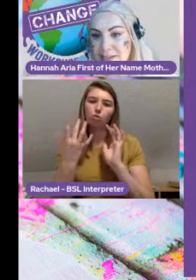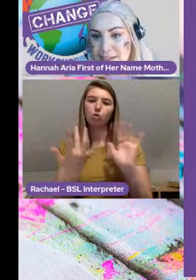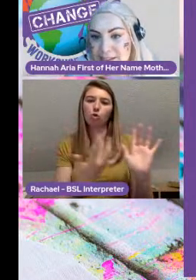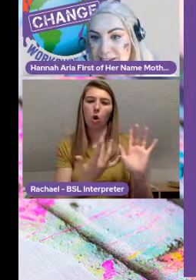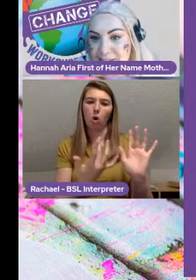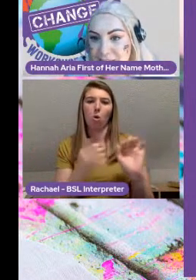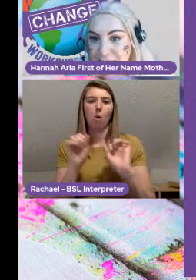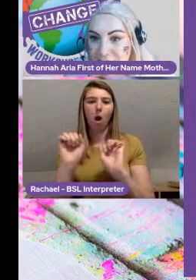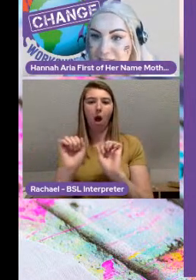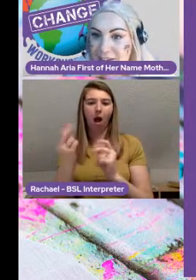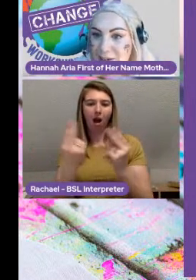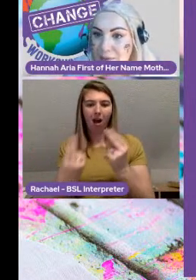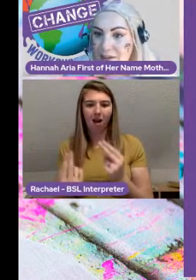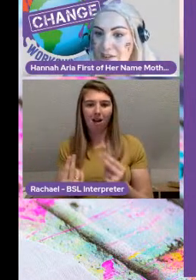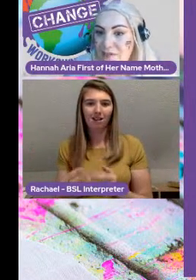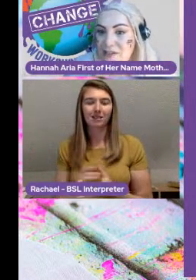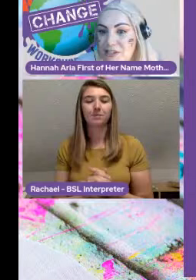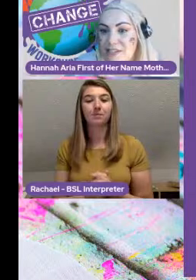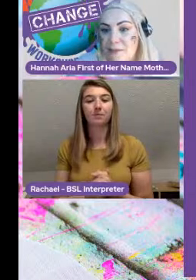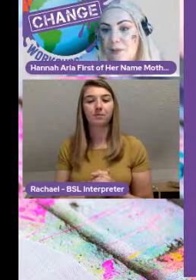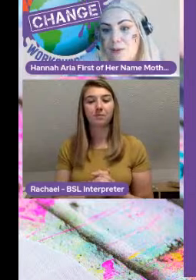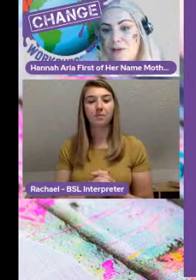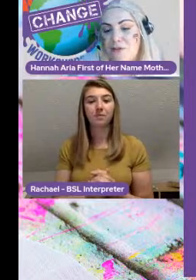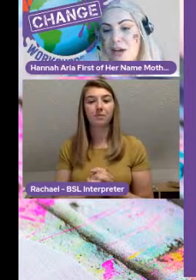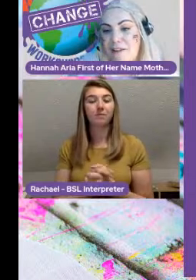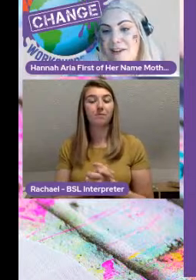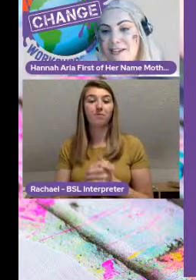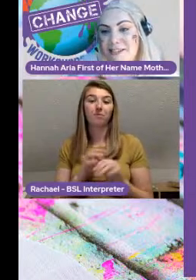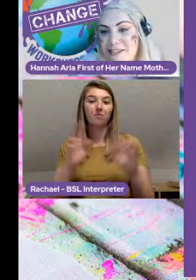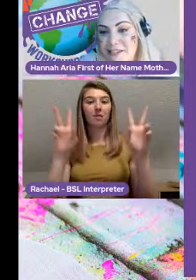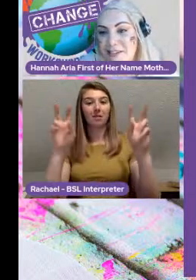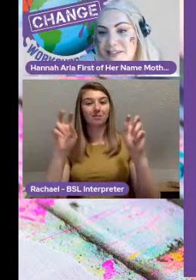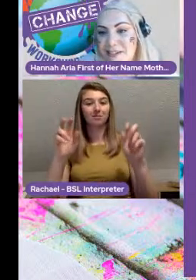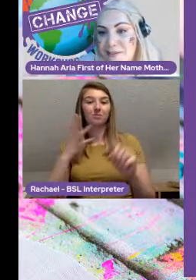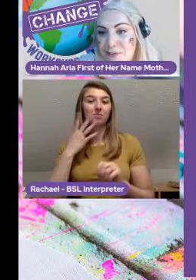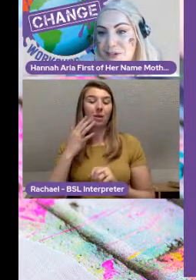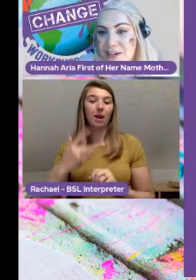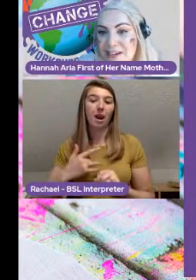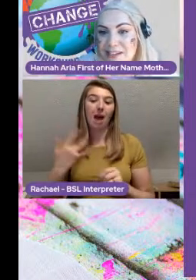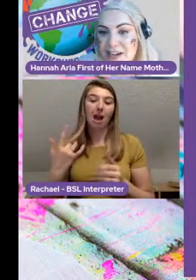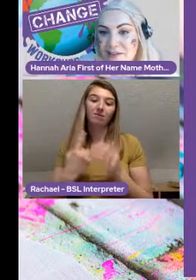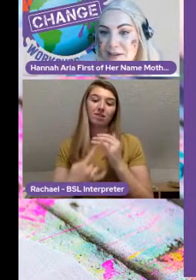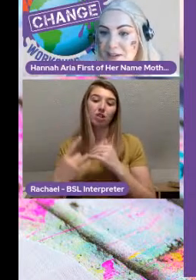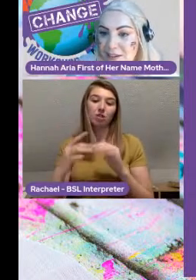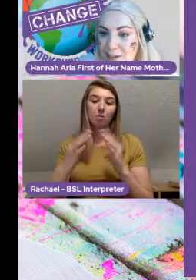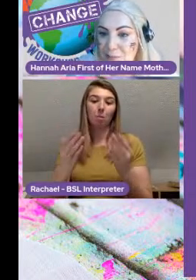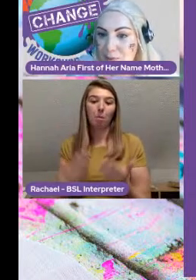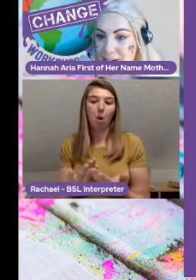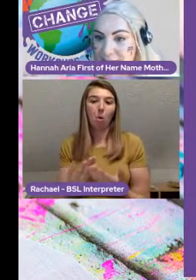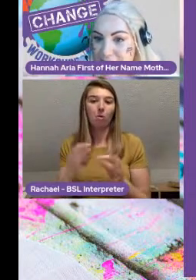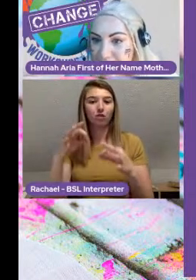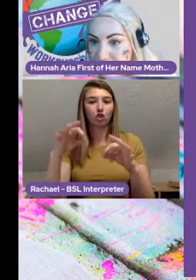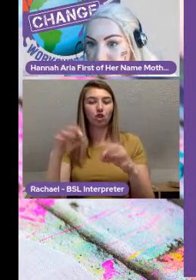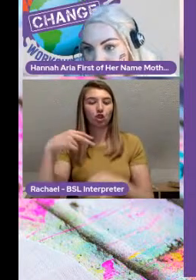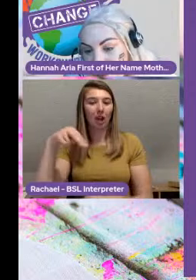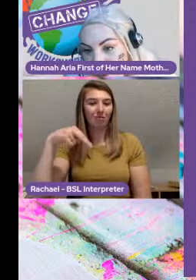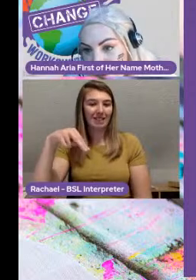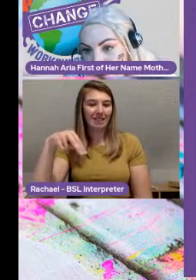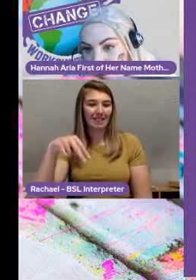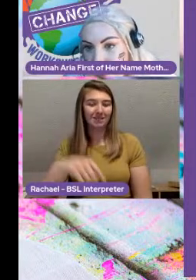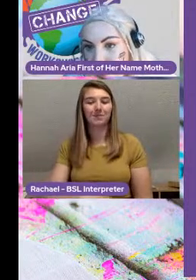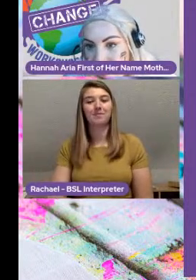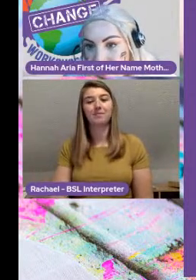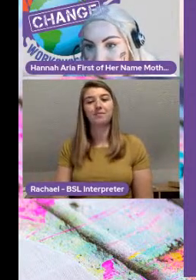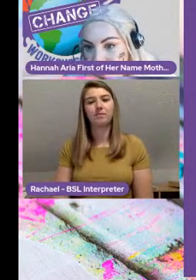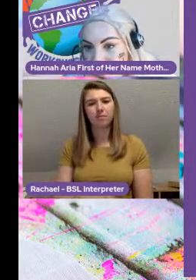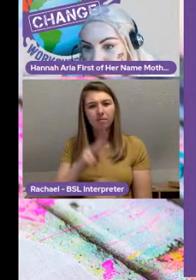how amazing these are. When life is just a bowl of cherries, and she's done these little tiny cherry prints, and they